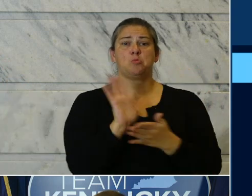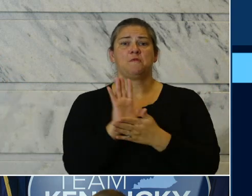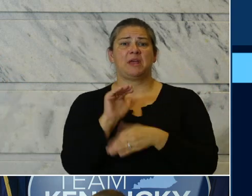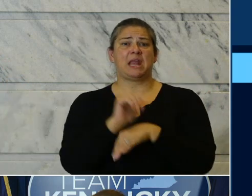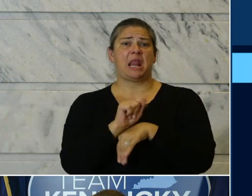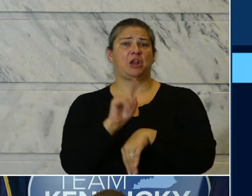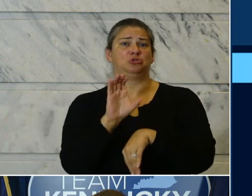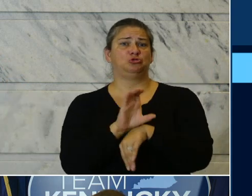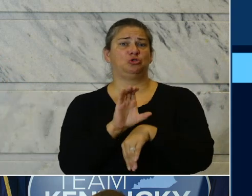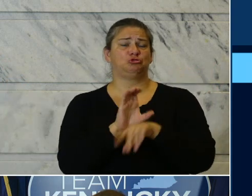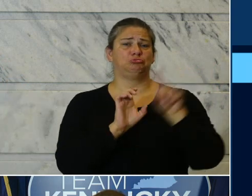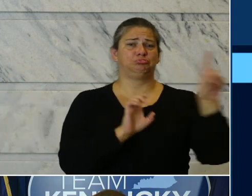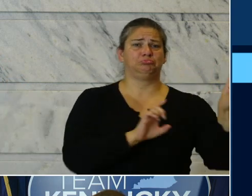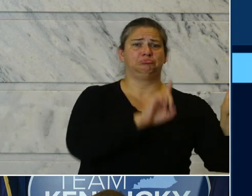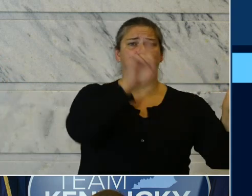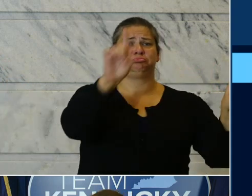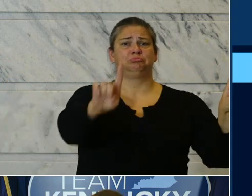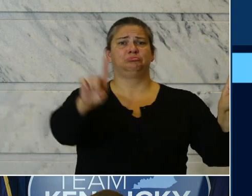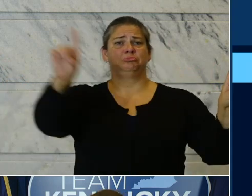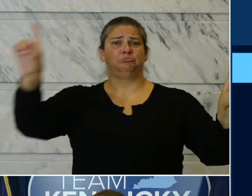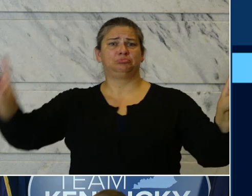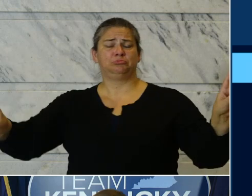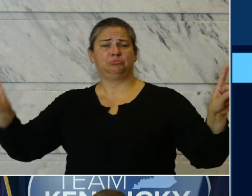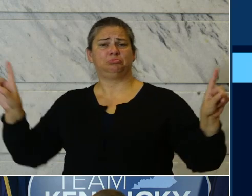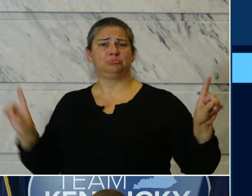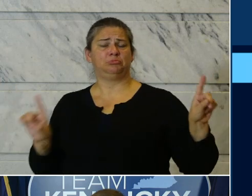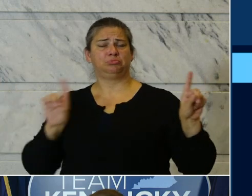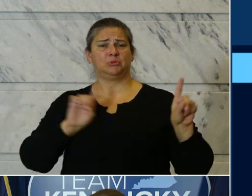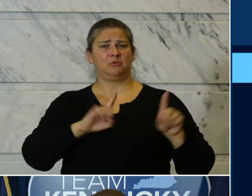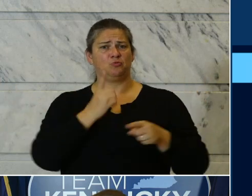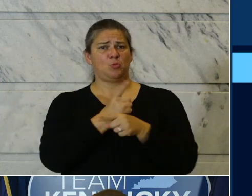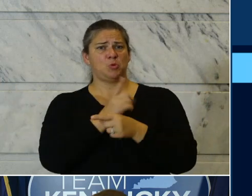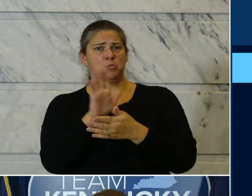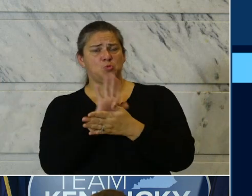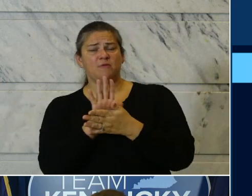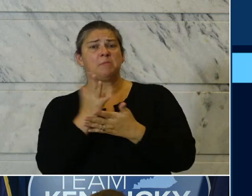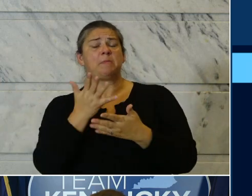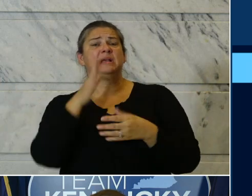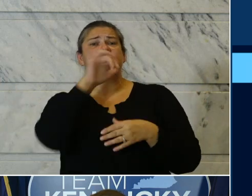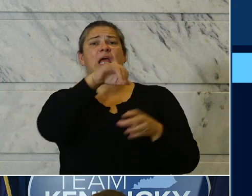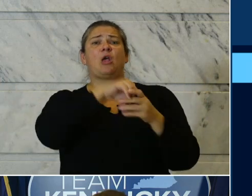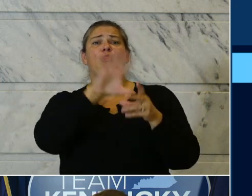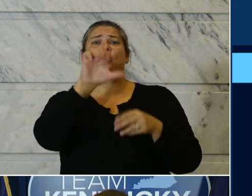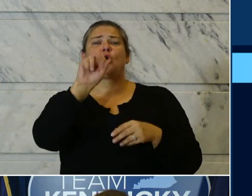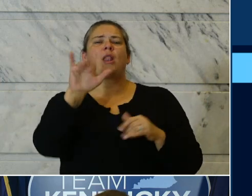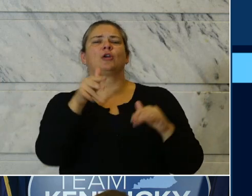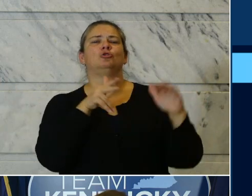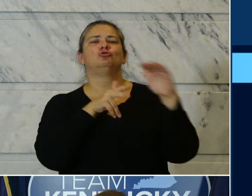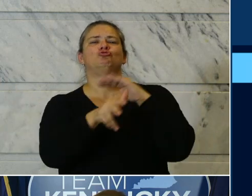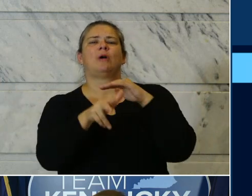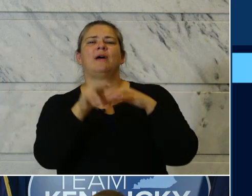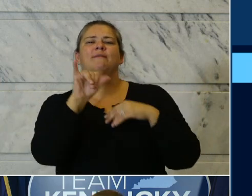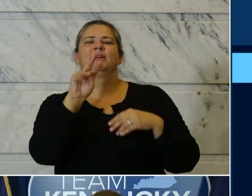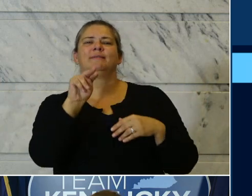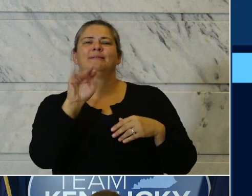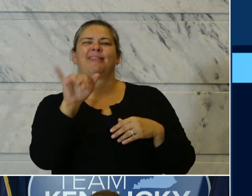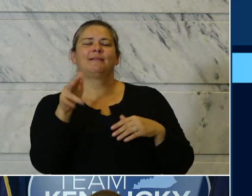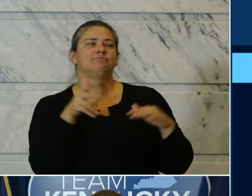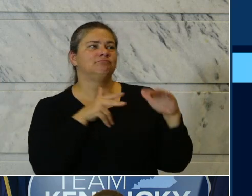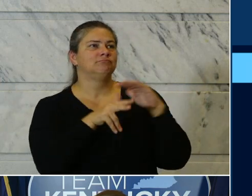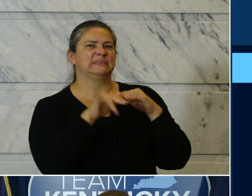an appropriate movie for the kids, I hope, but having the kids stay in their car, either like a drive-in, which they can do,